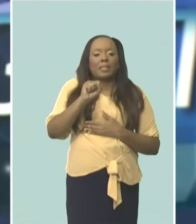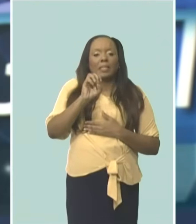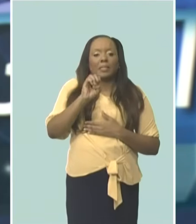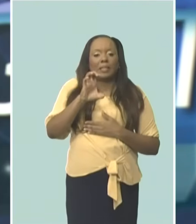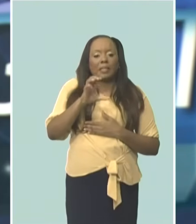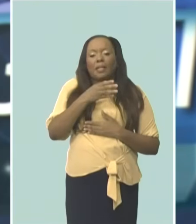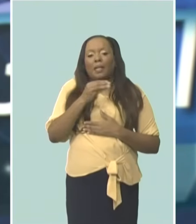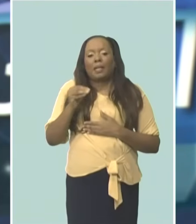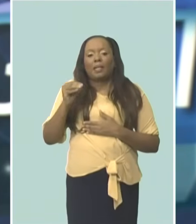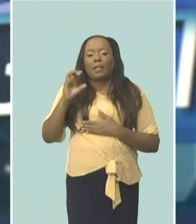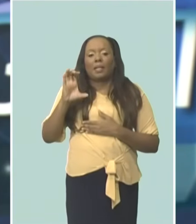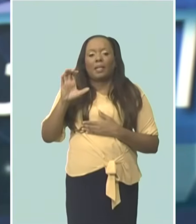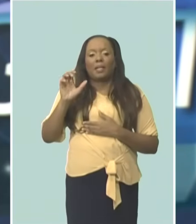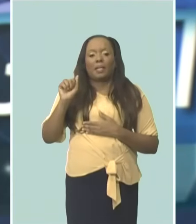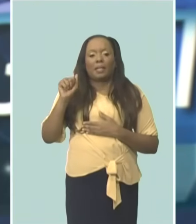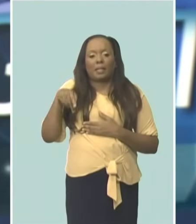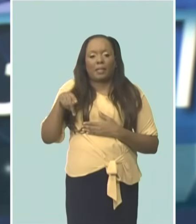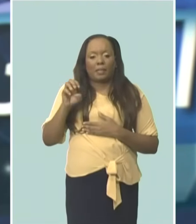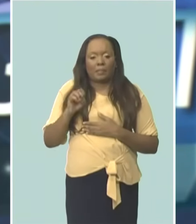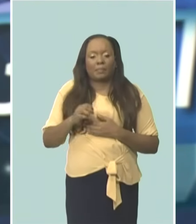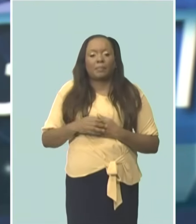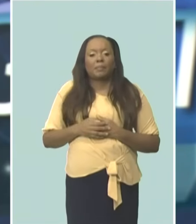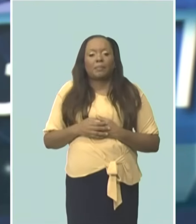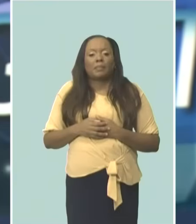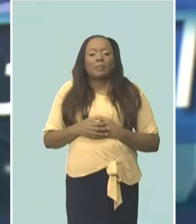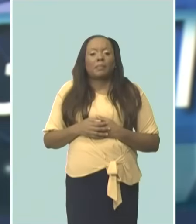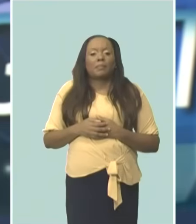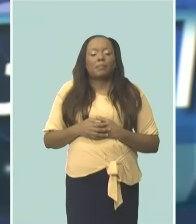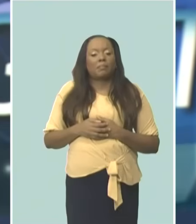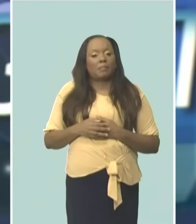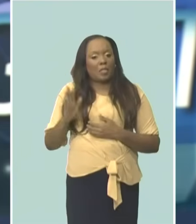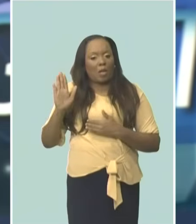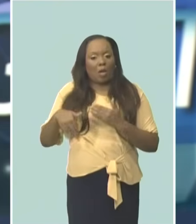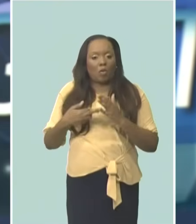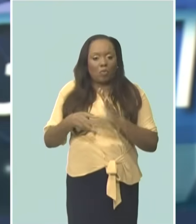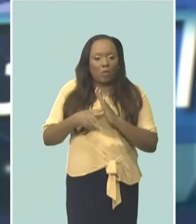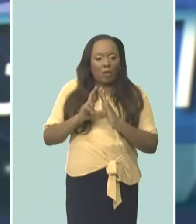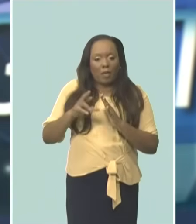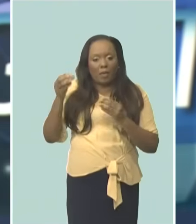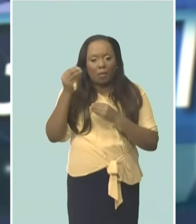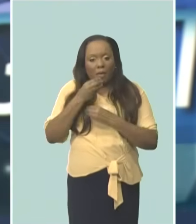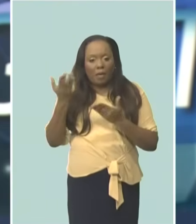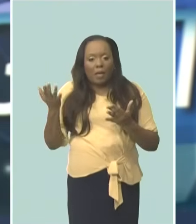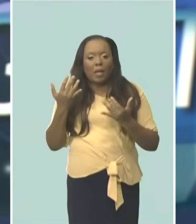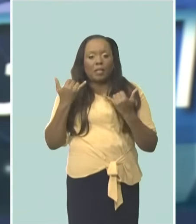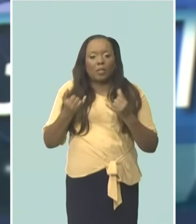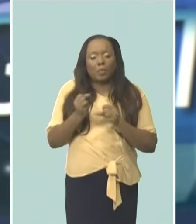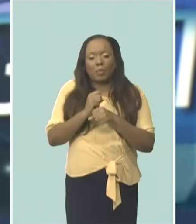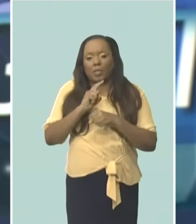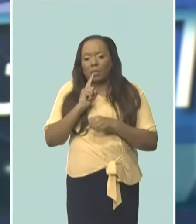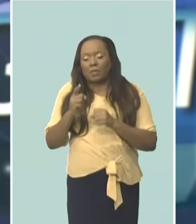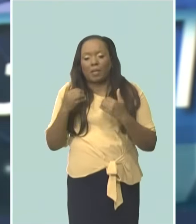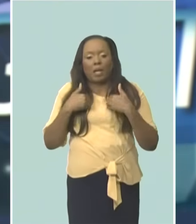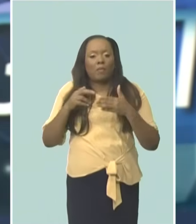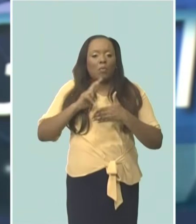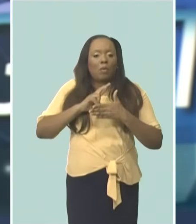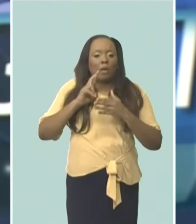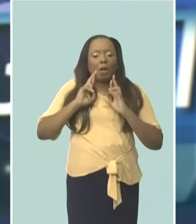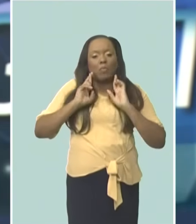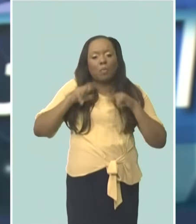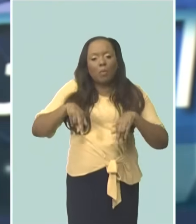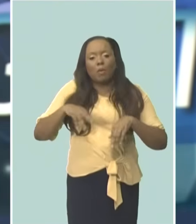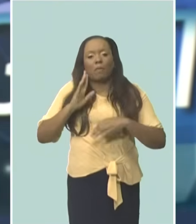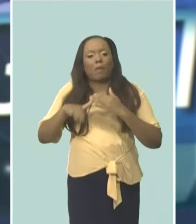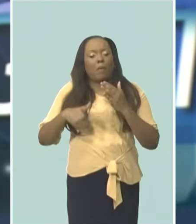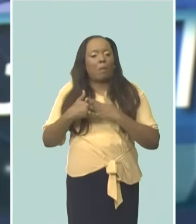Proficiency Examinations. Ministry officials have been reviewing and verifying the information and are now compiling a report on those eligible